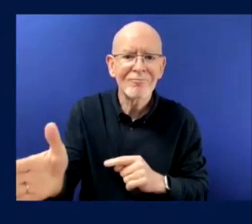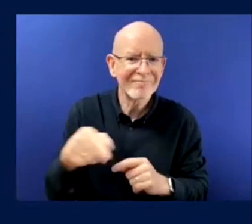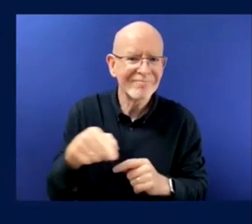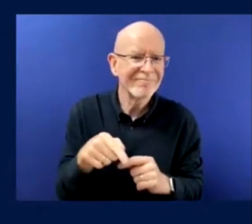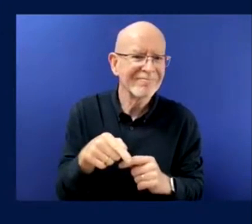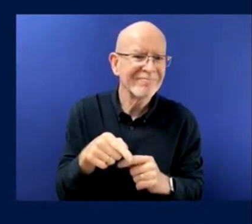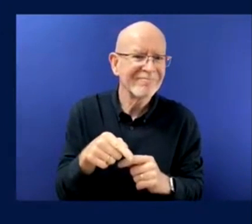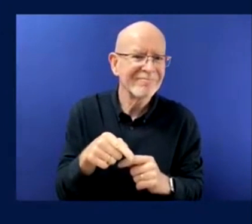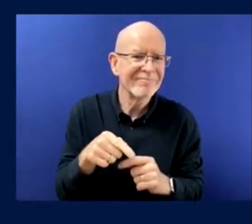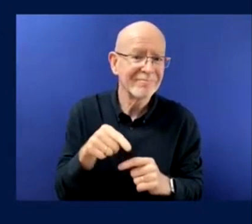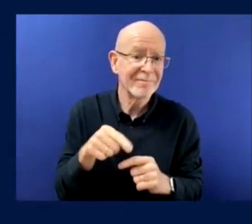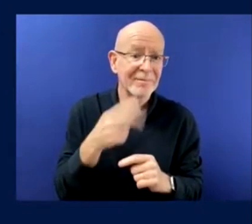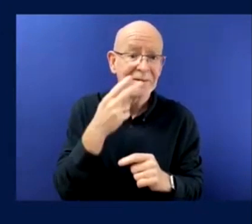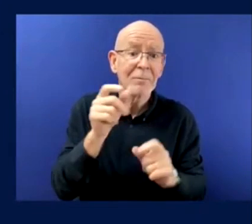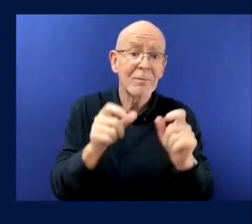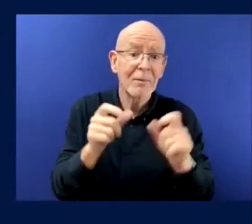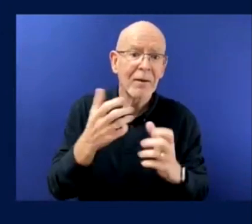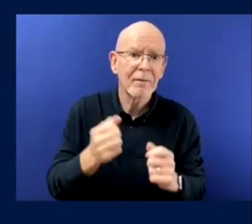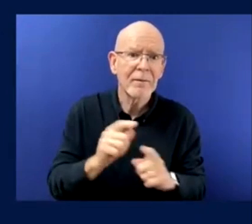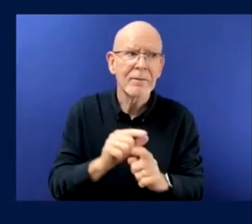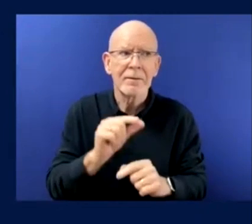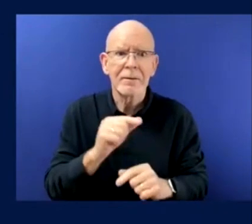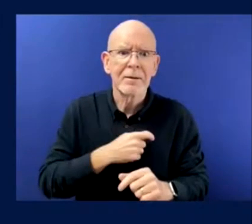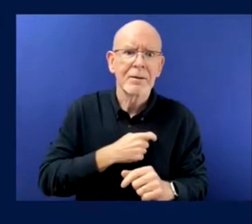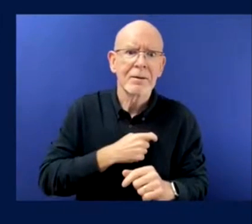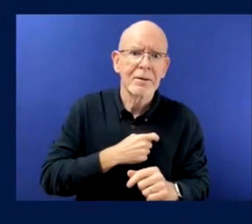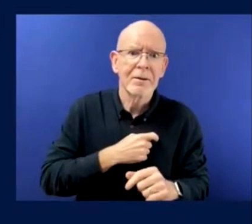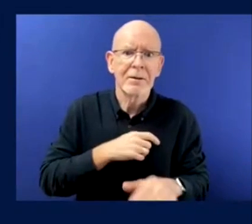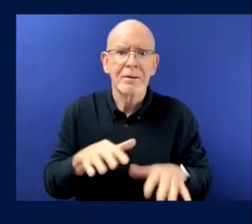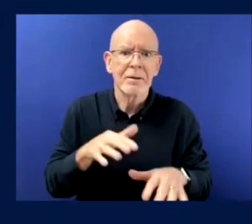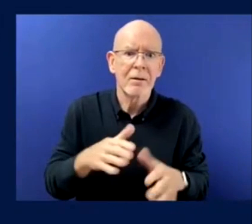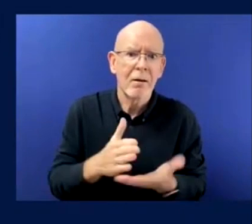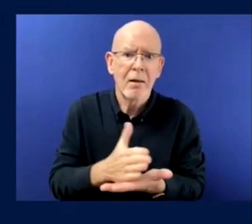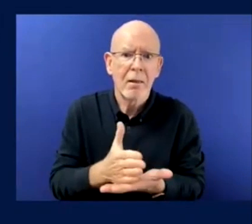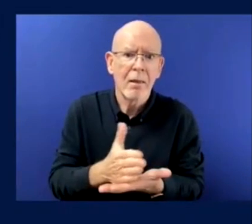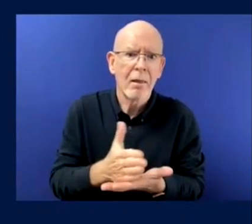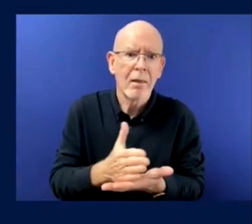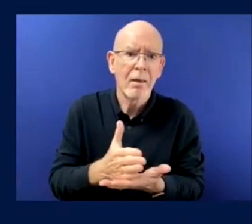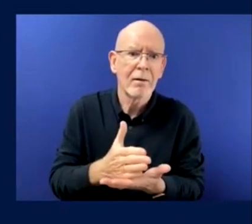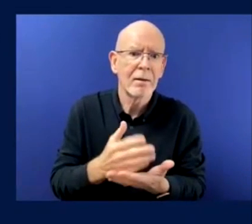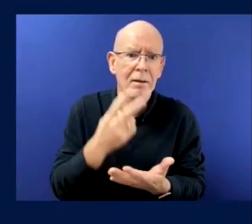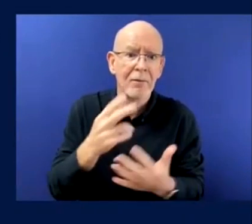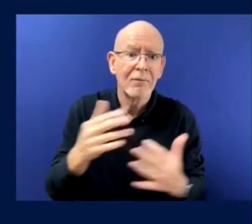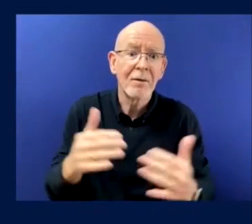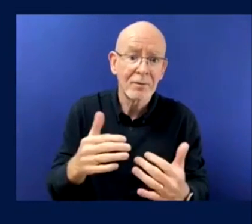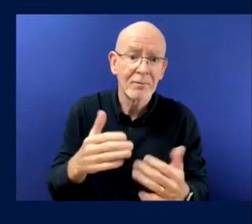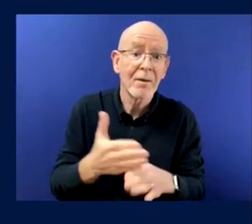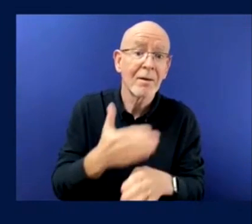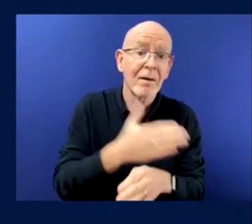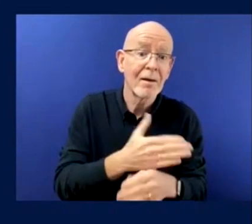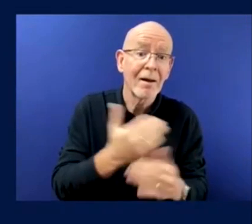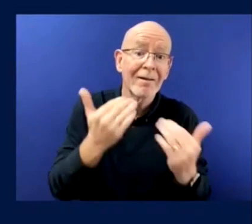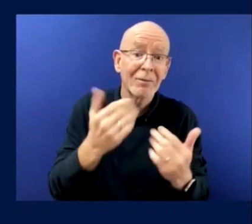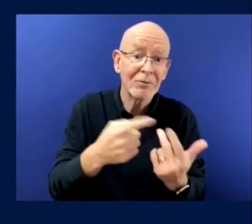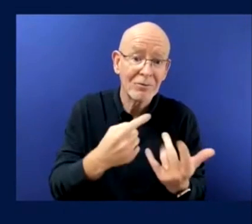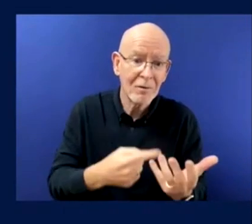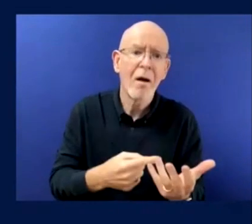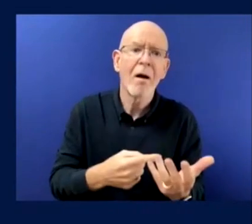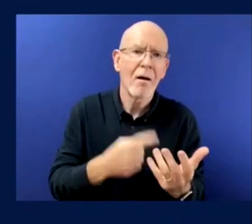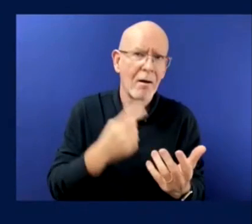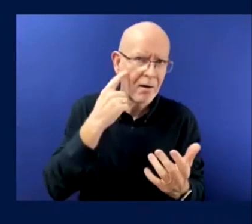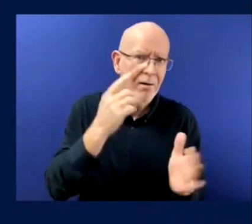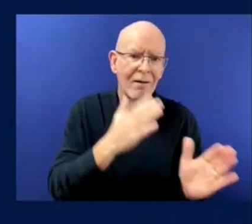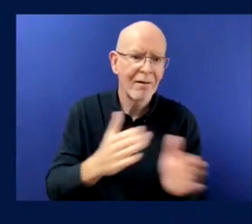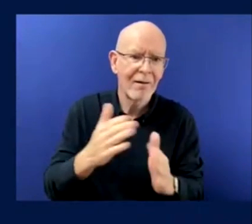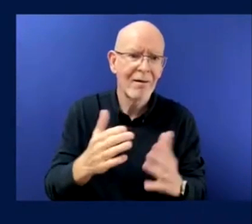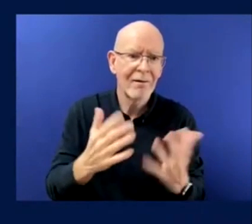teenager said that their son needed to know as much information as possible beforehand to help him process and therefore be